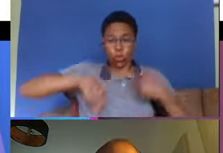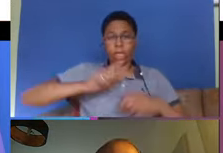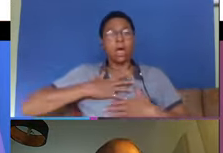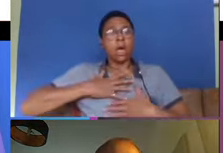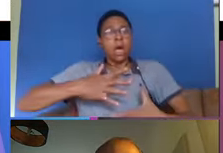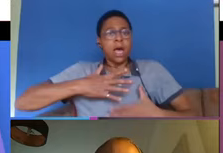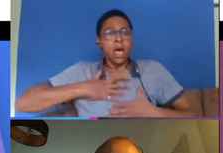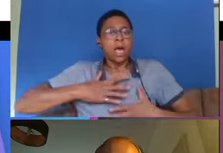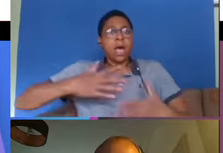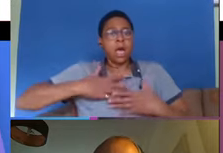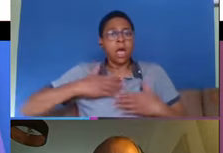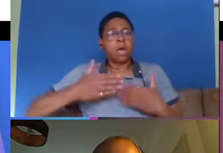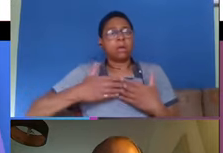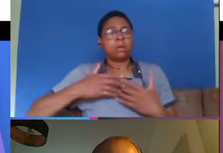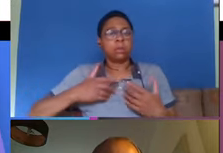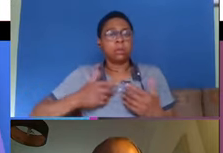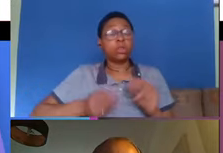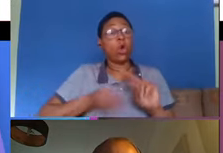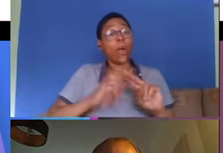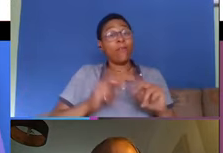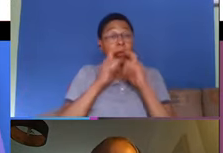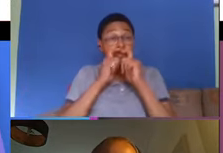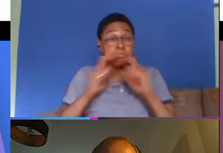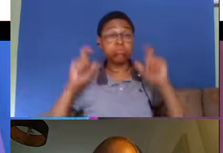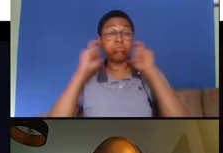So wearing a face mask helps reduce this.